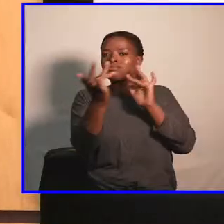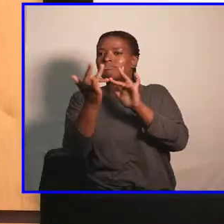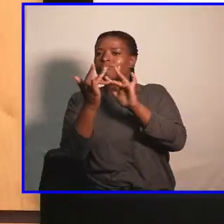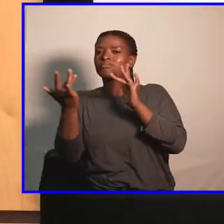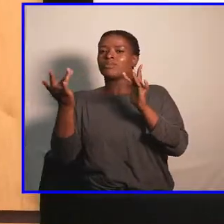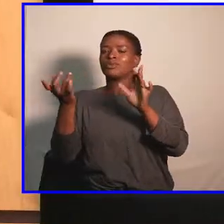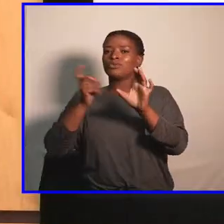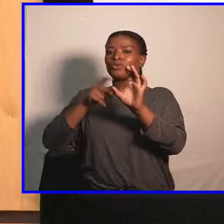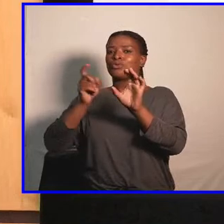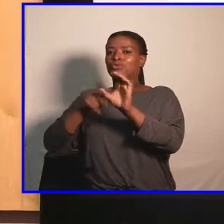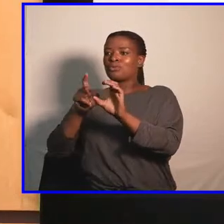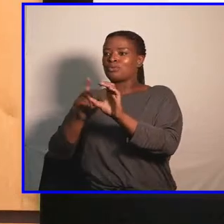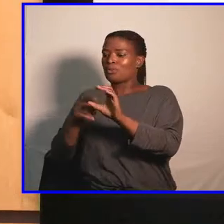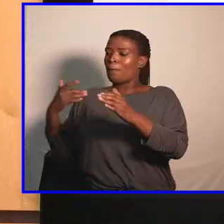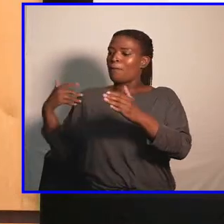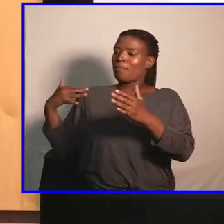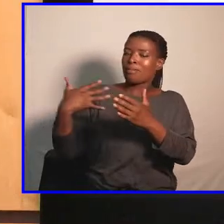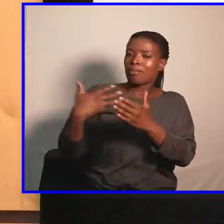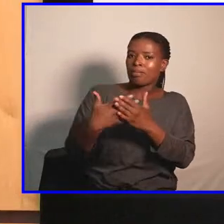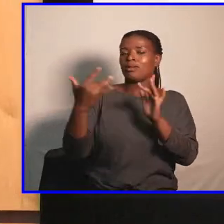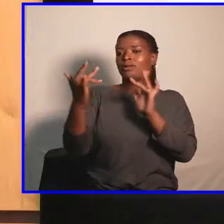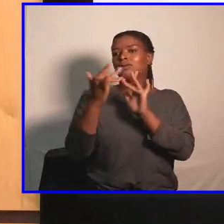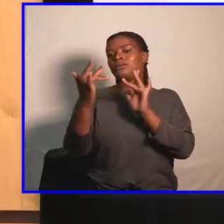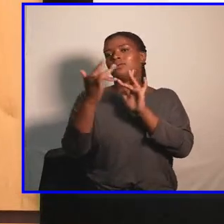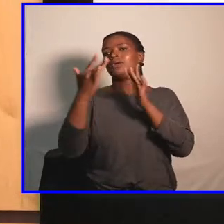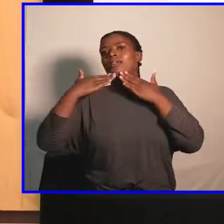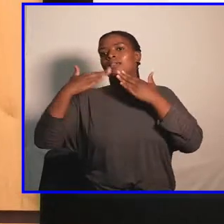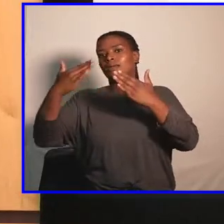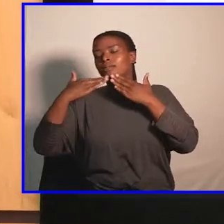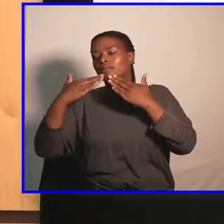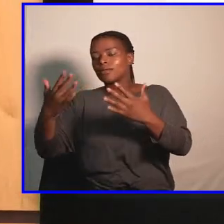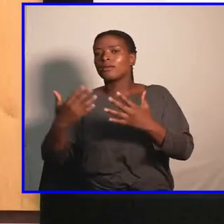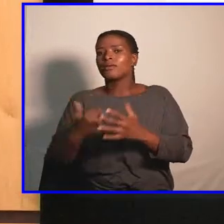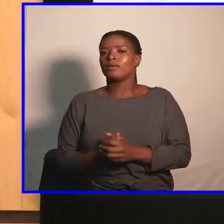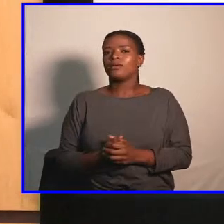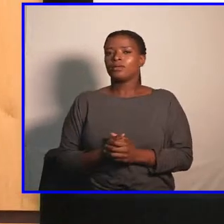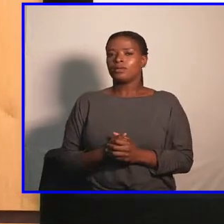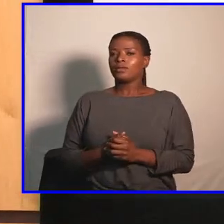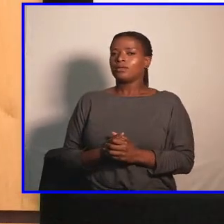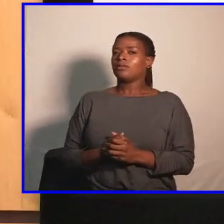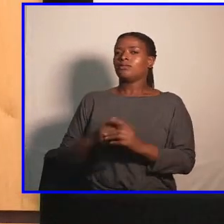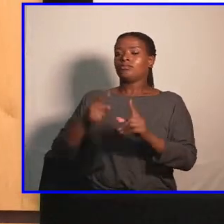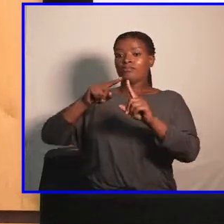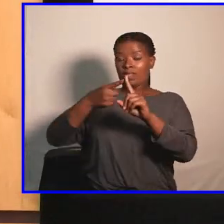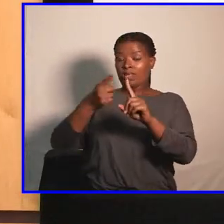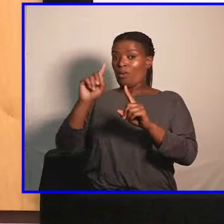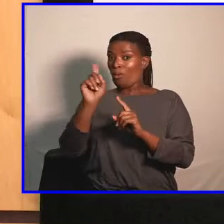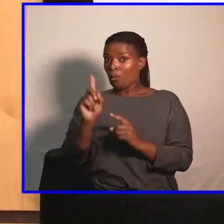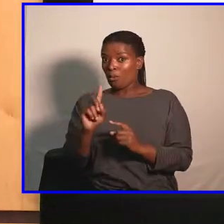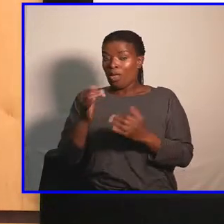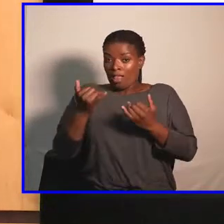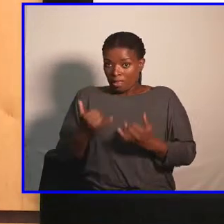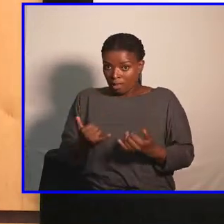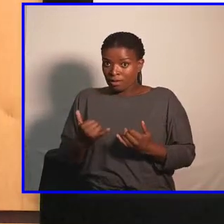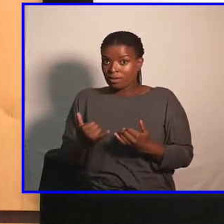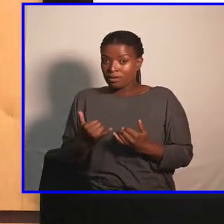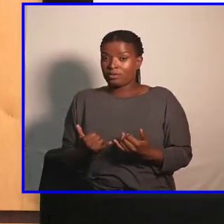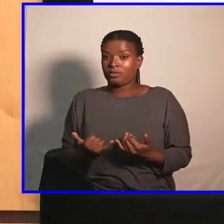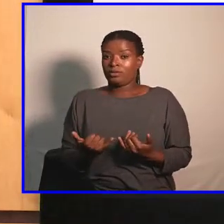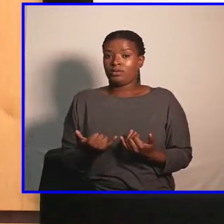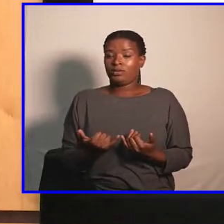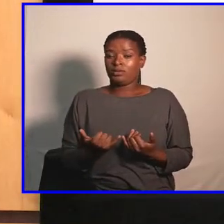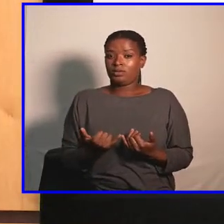really joined us until now. I really appreciate you so much. What is key now, we're going to have